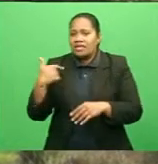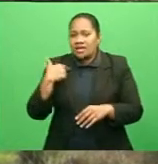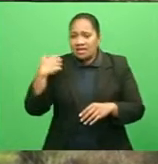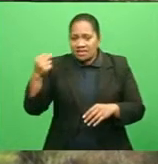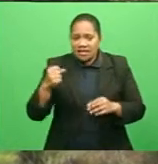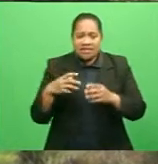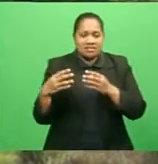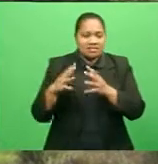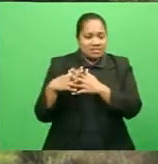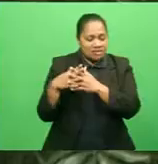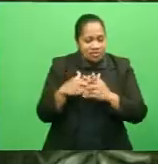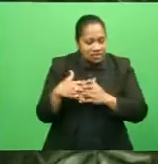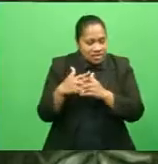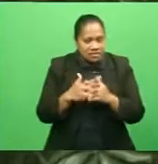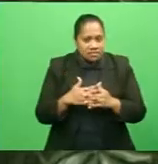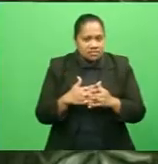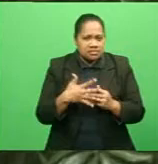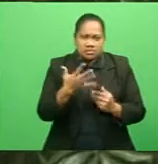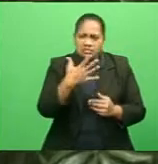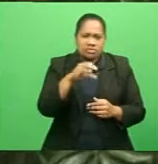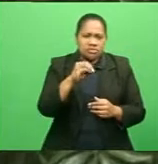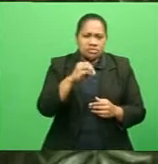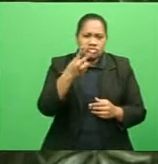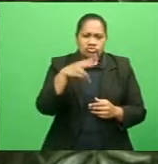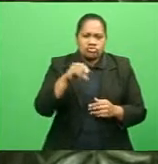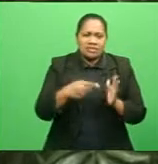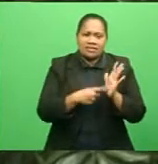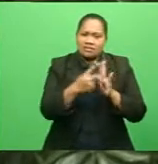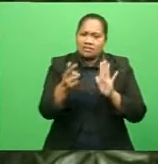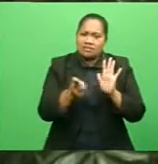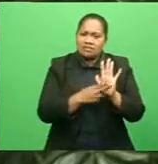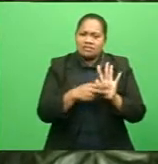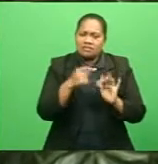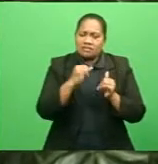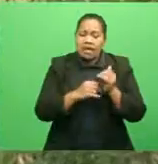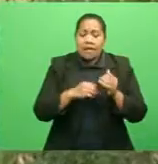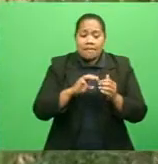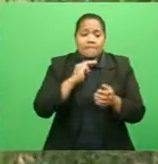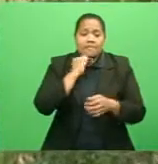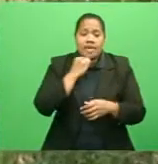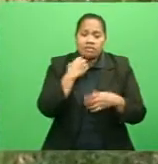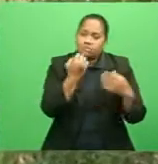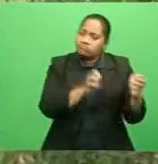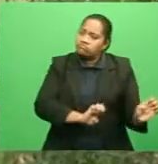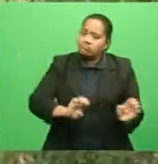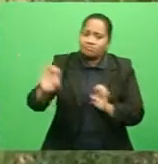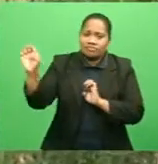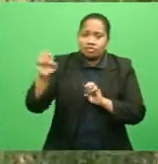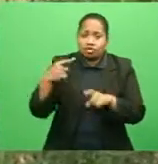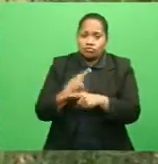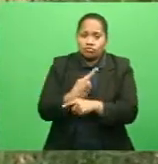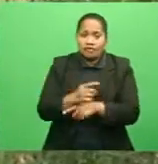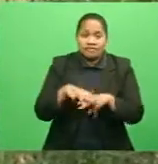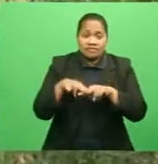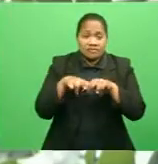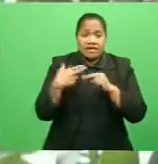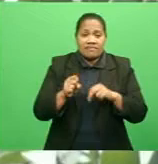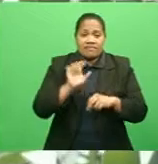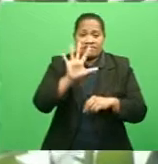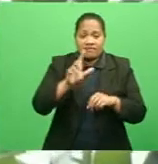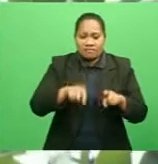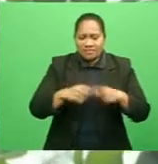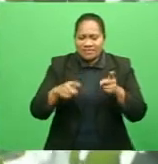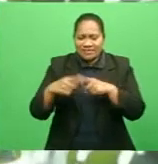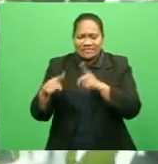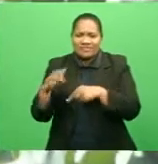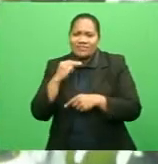US. Approximately 15 to 20 tons of mangoes are exported in a week. Fiji has 5 different varieties of mangoes, which